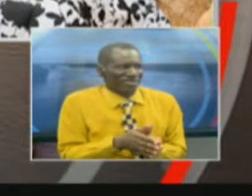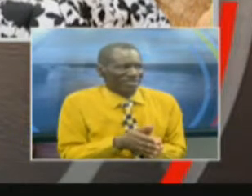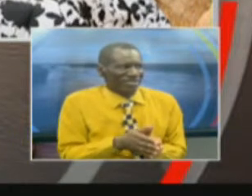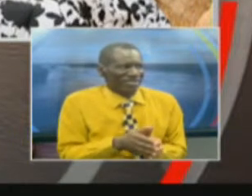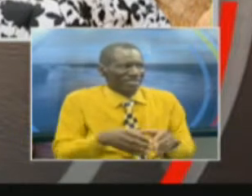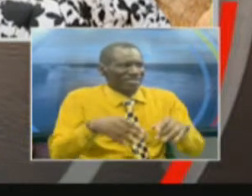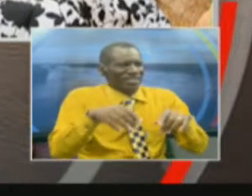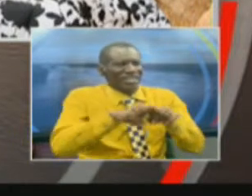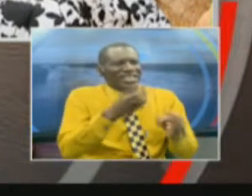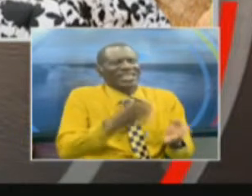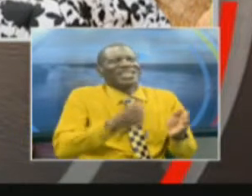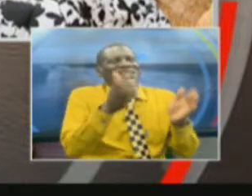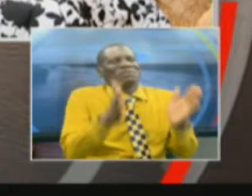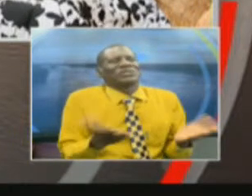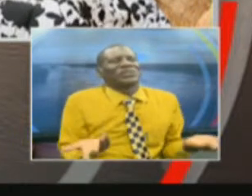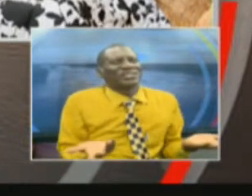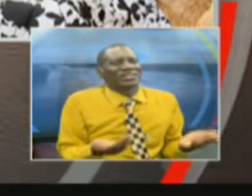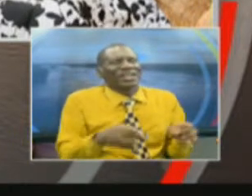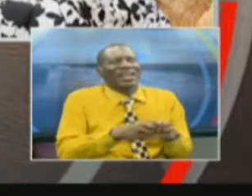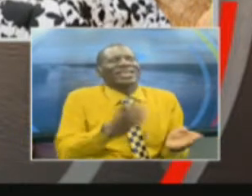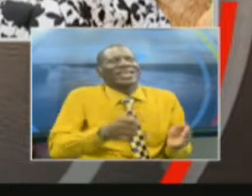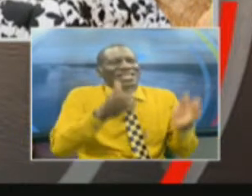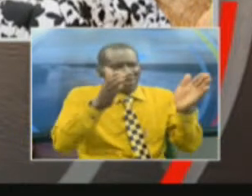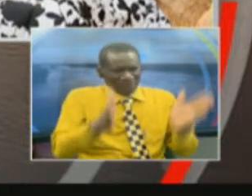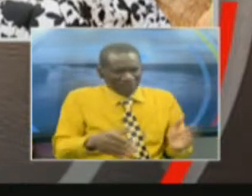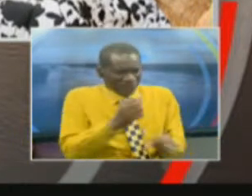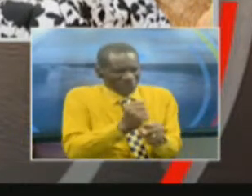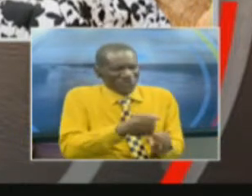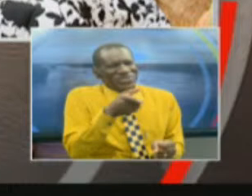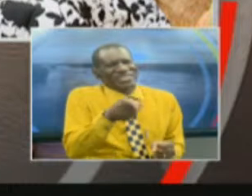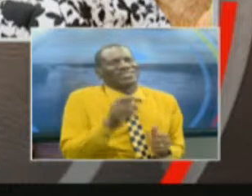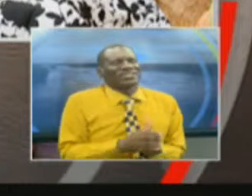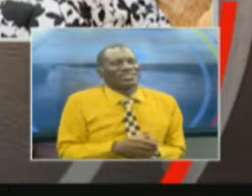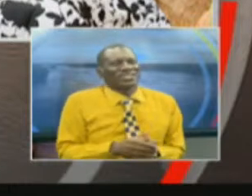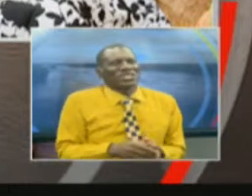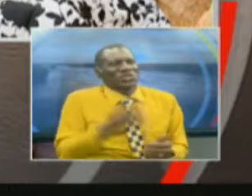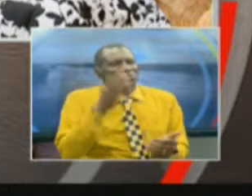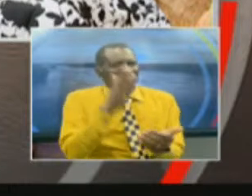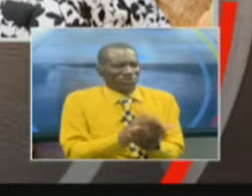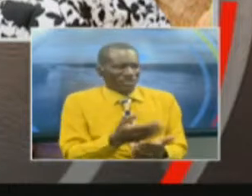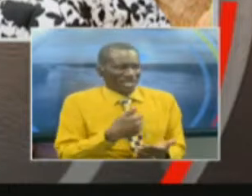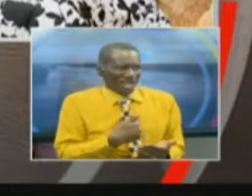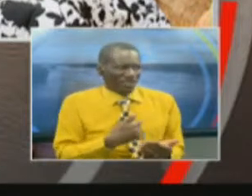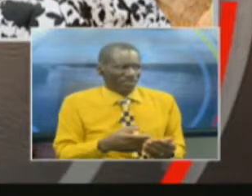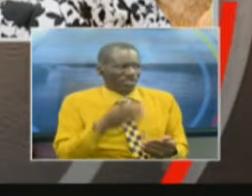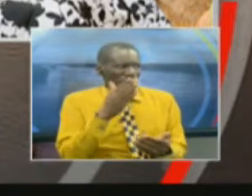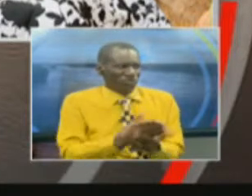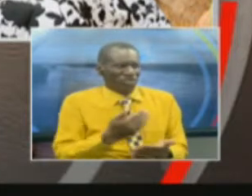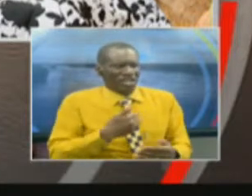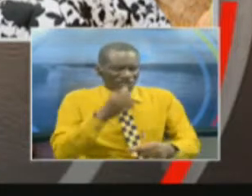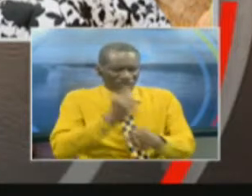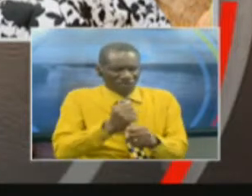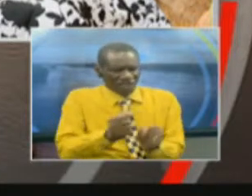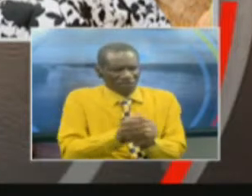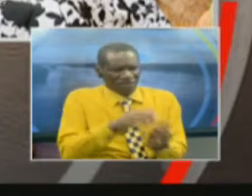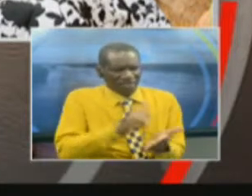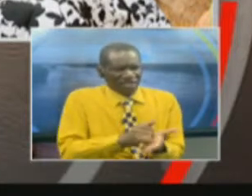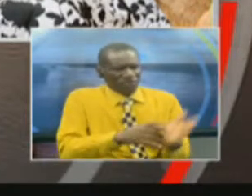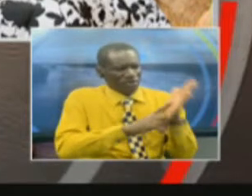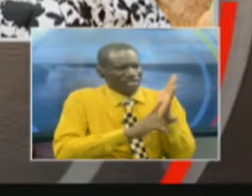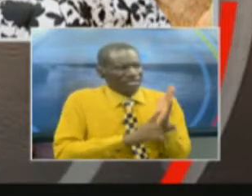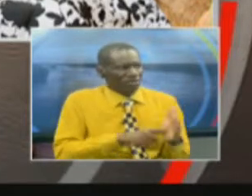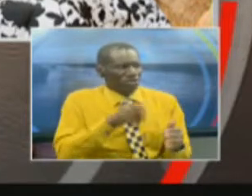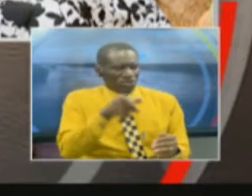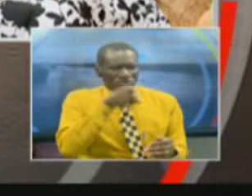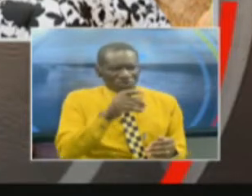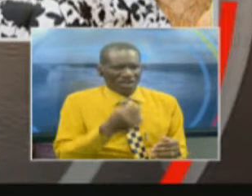just like any other people go about it, you really have to work around it. Yeah. For example, you